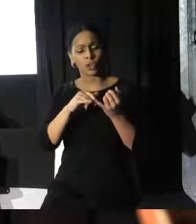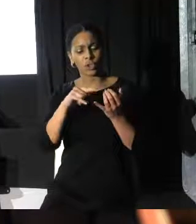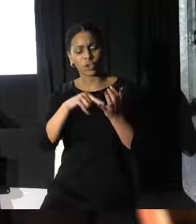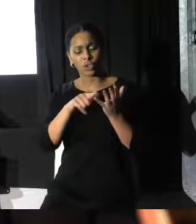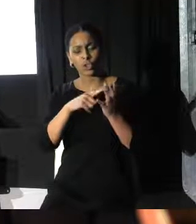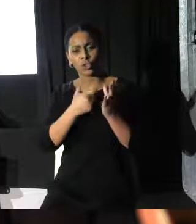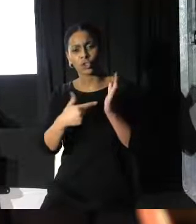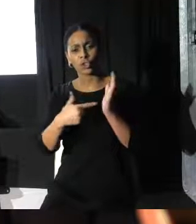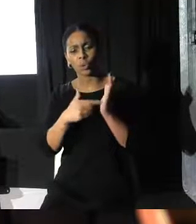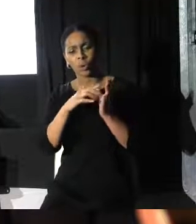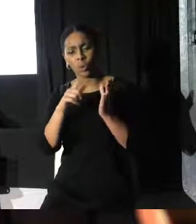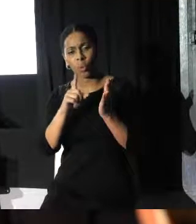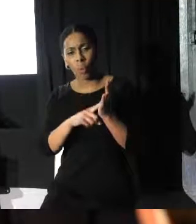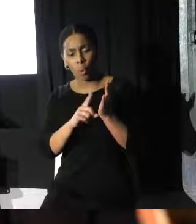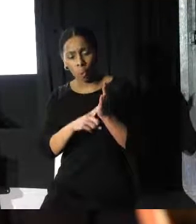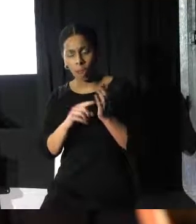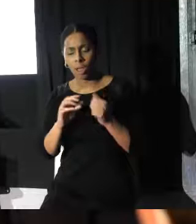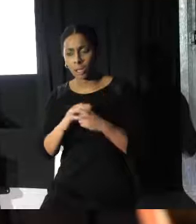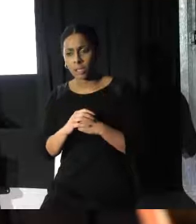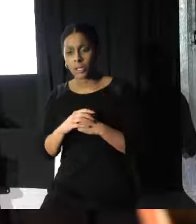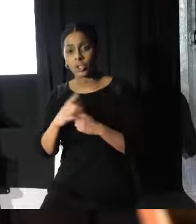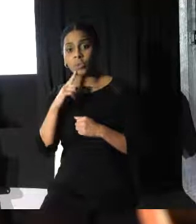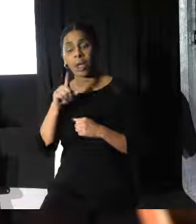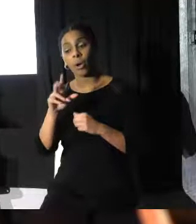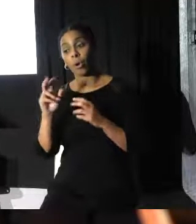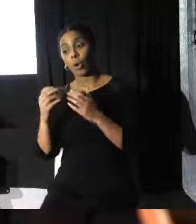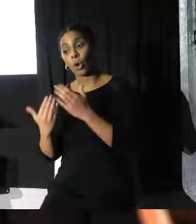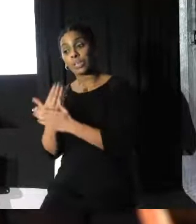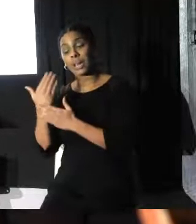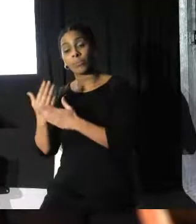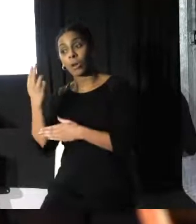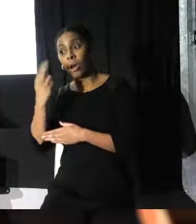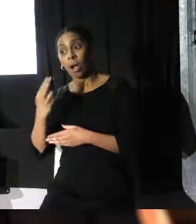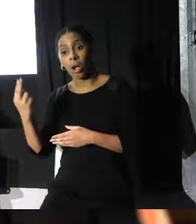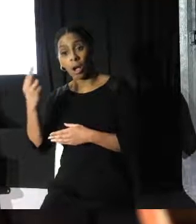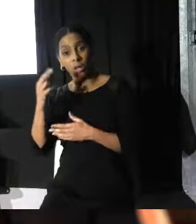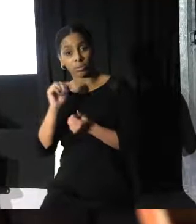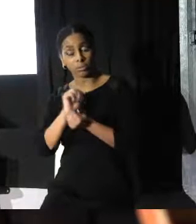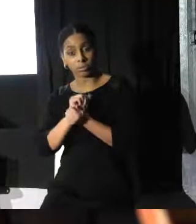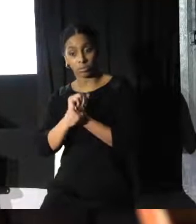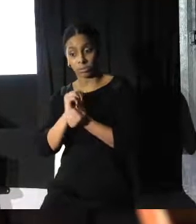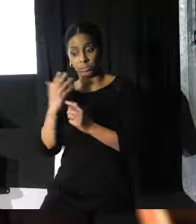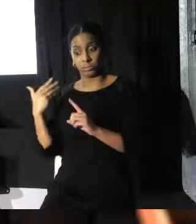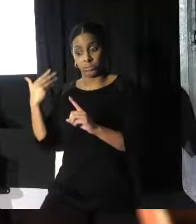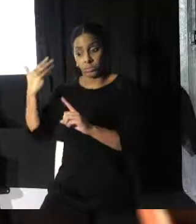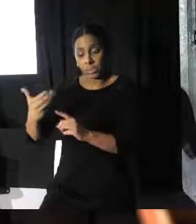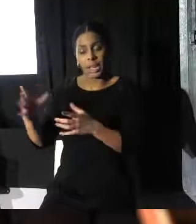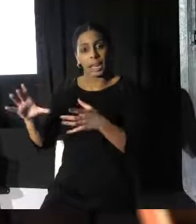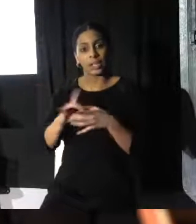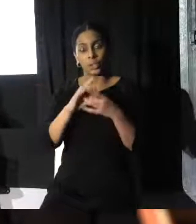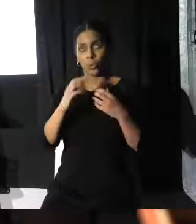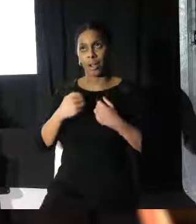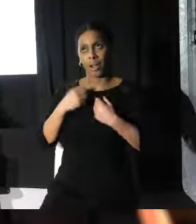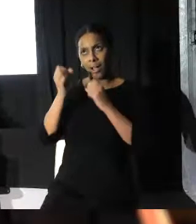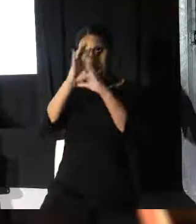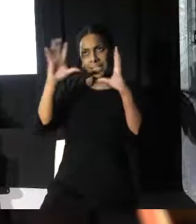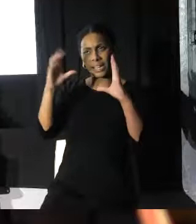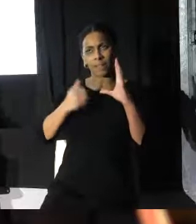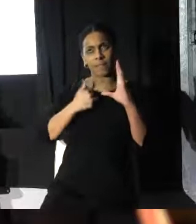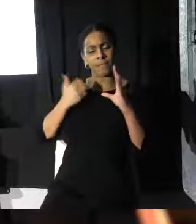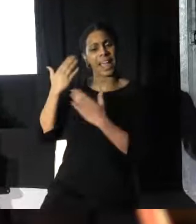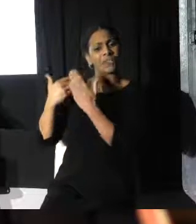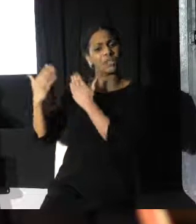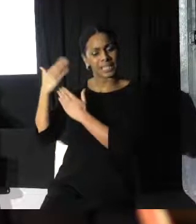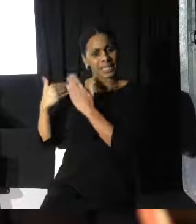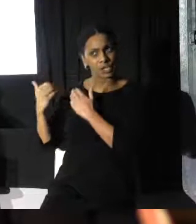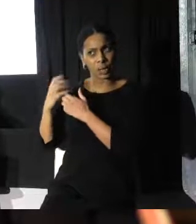potential of contemporary art to be transgressive in relation to our idea of heritage. So